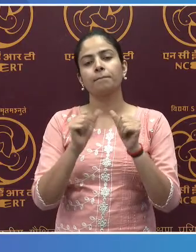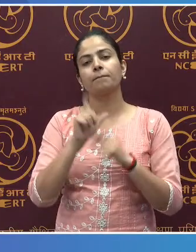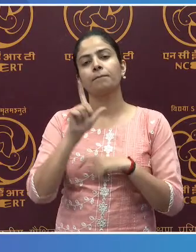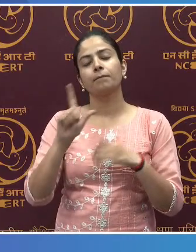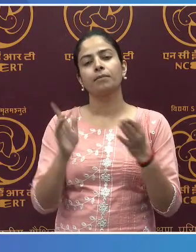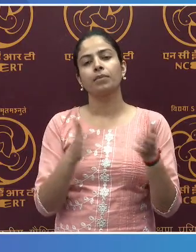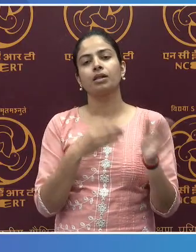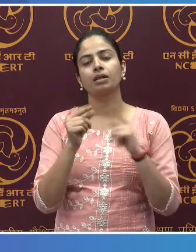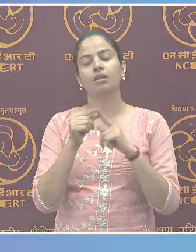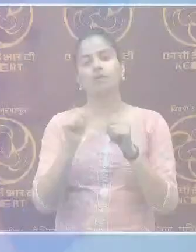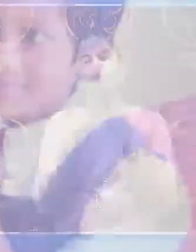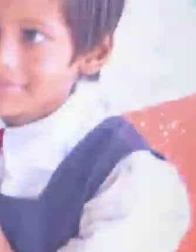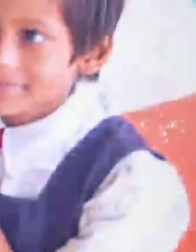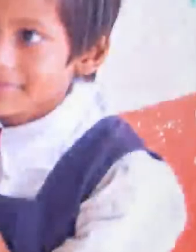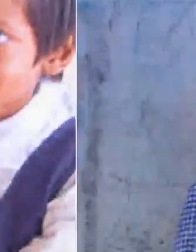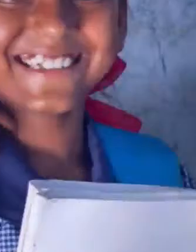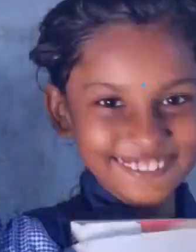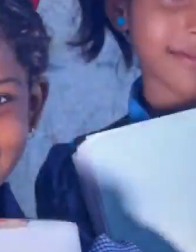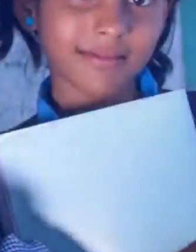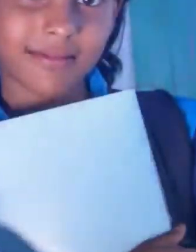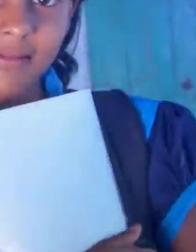Balpan ki Kavita. Let's have a look.